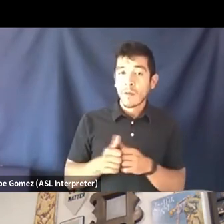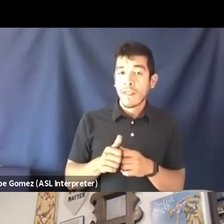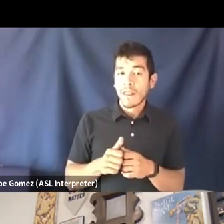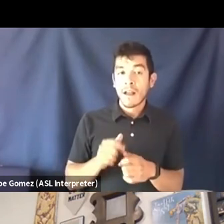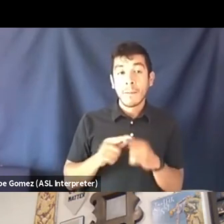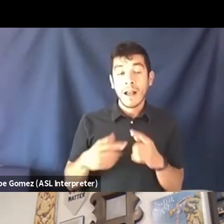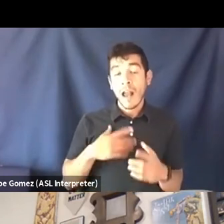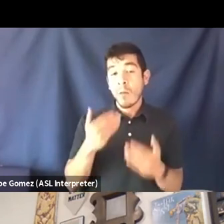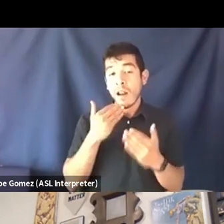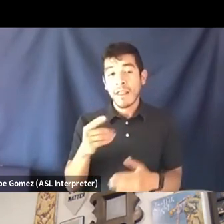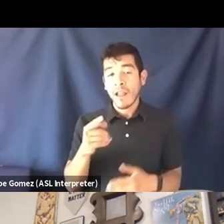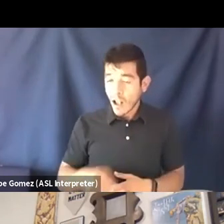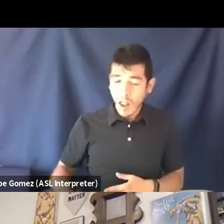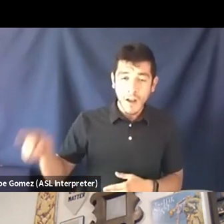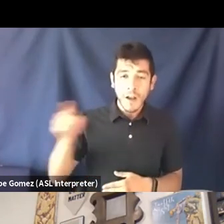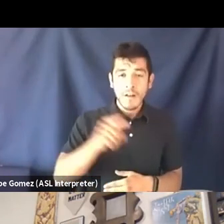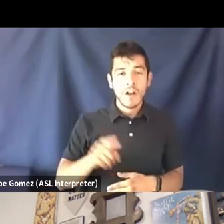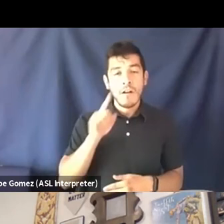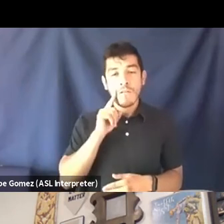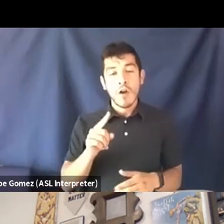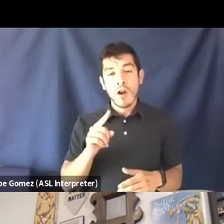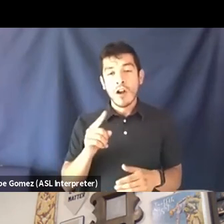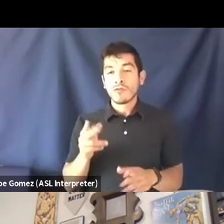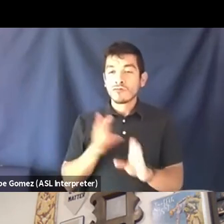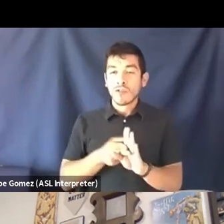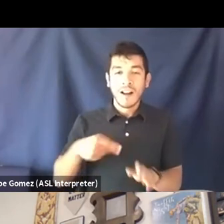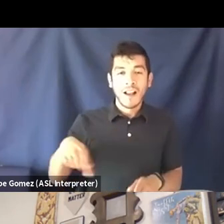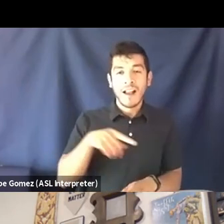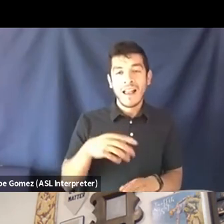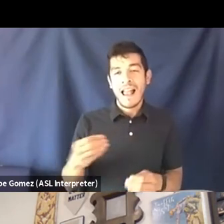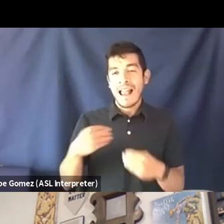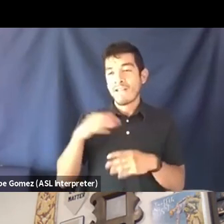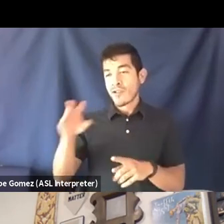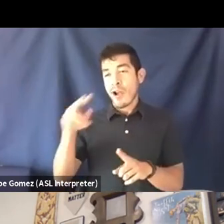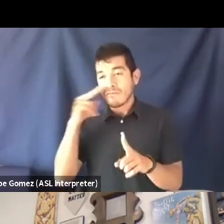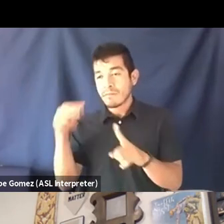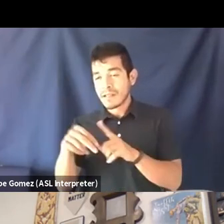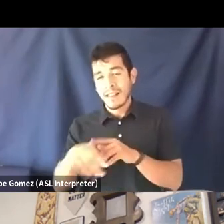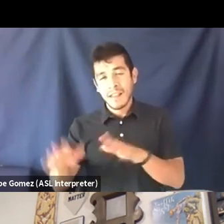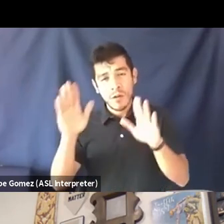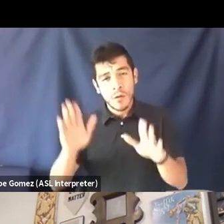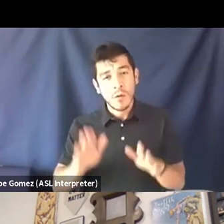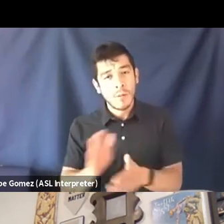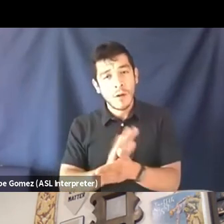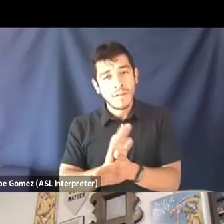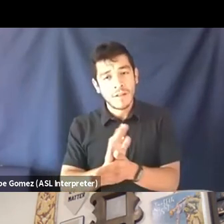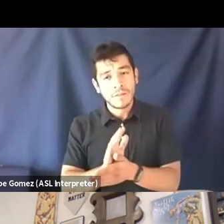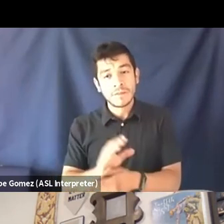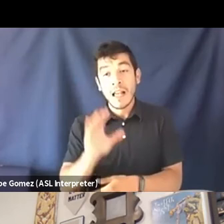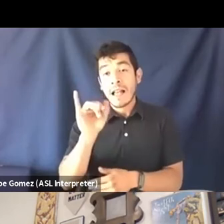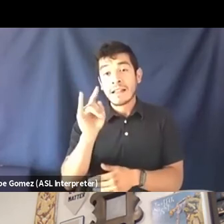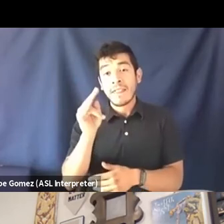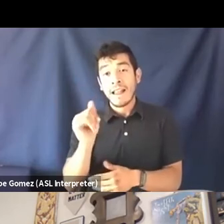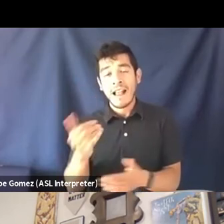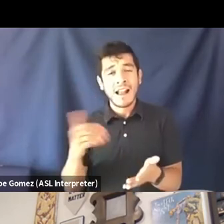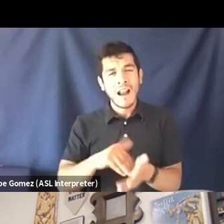I want to thank all of you for participating and giving insight into this amazing film. Cynthia, what is the website if